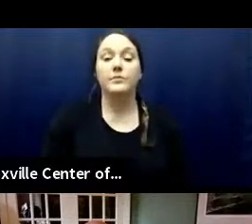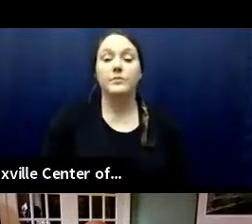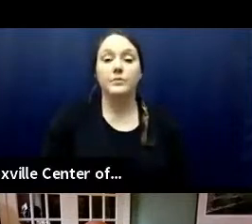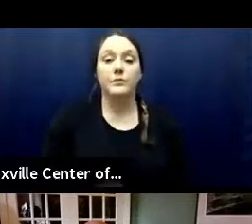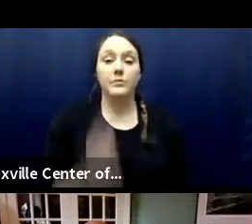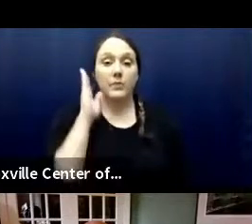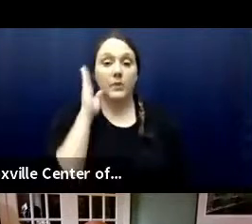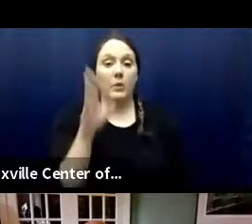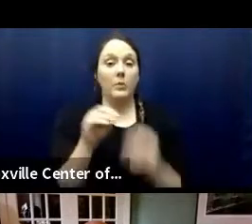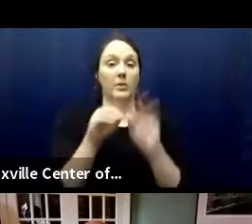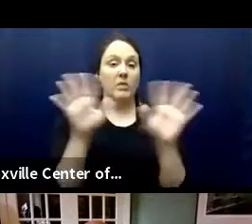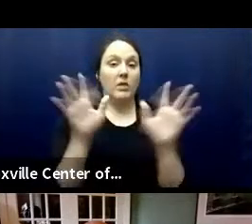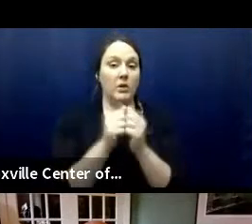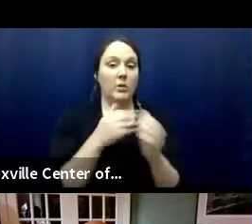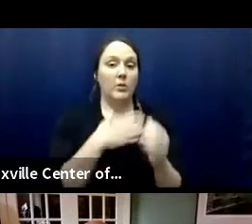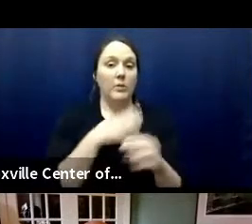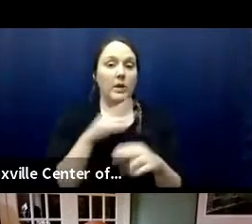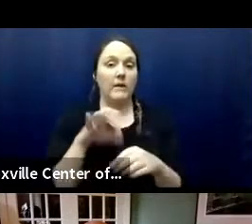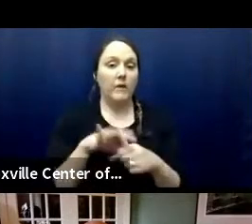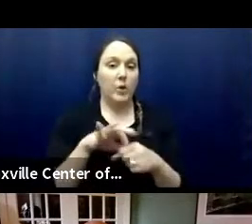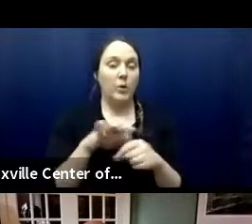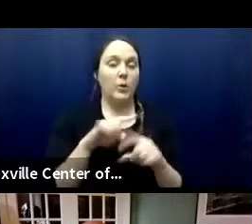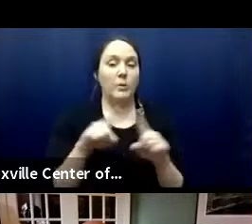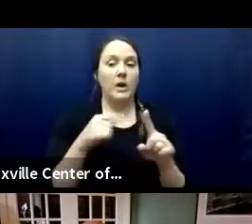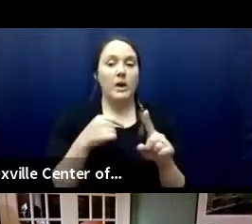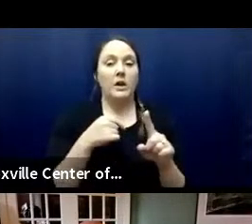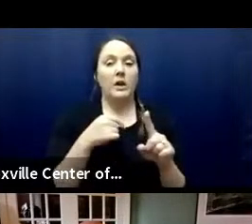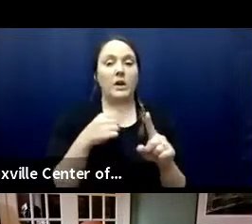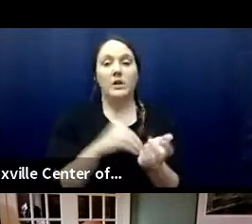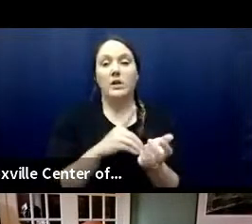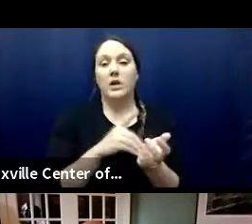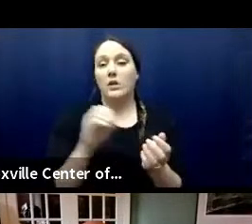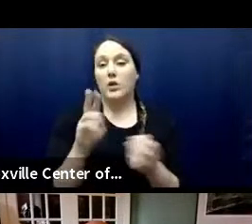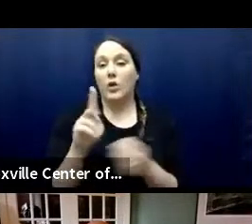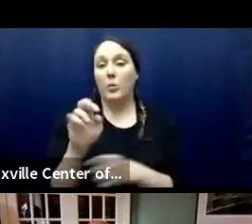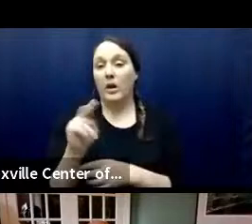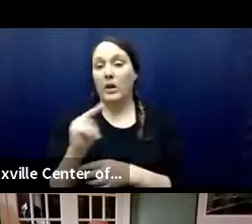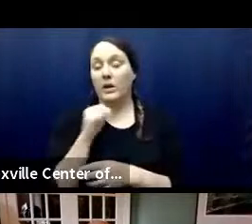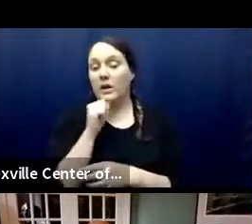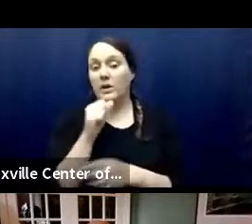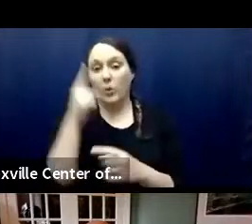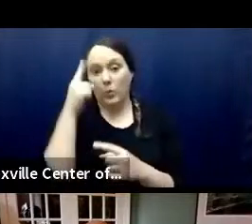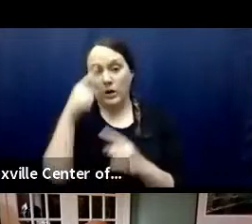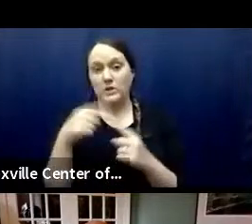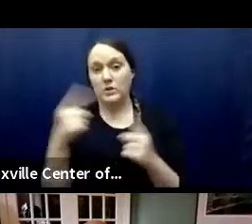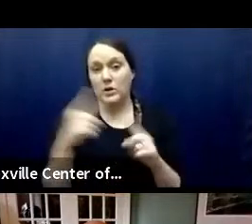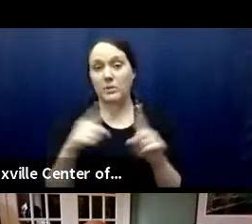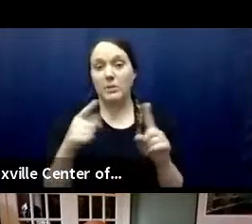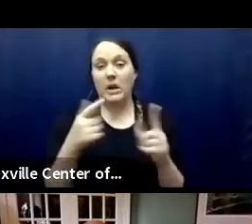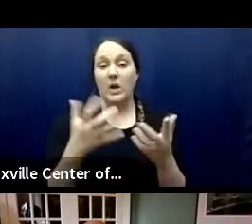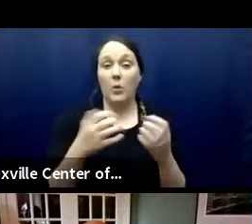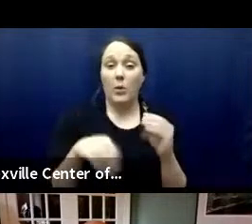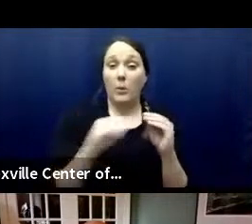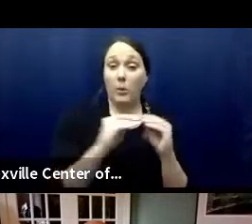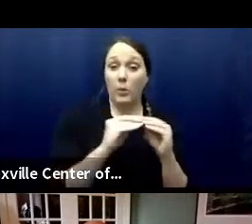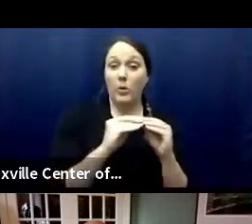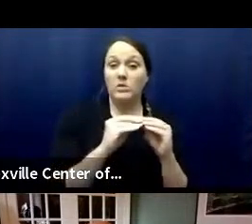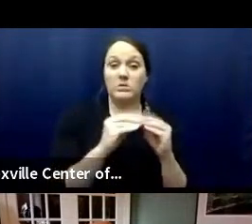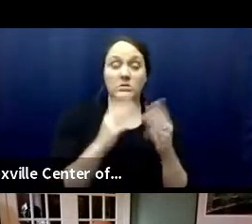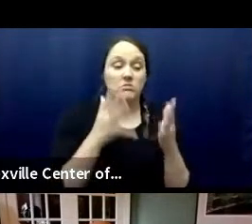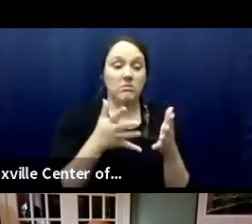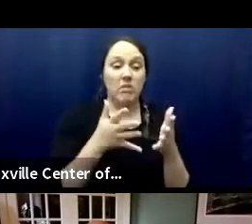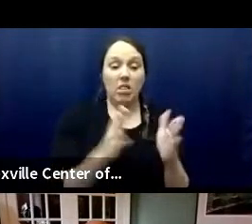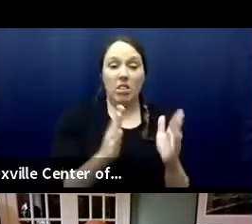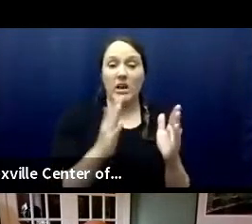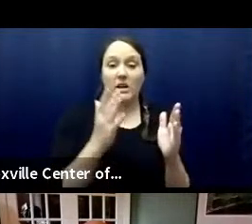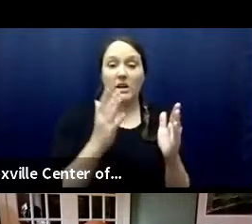It'll be clear with my vote, but I'd be more inclined, Dr. O'Brien, I don't disagree with your point, but I'd be more inclined just to let it play out